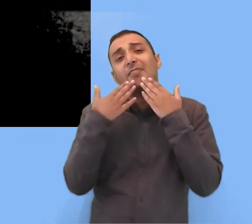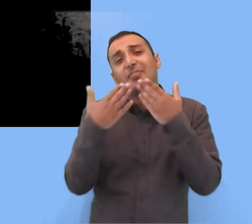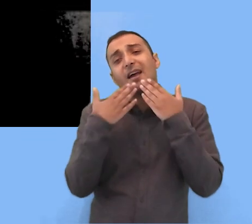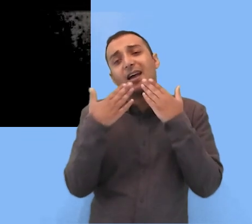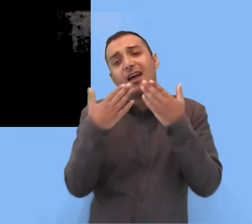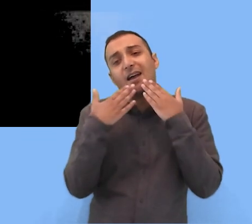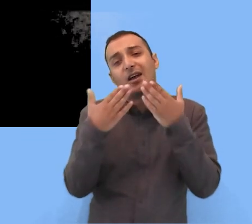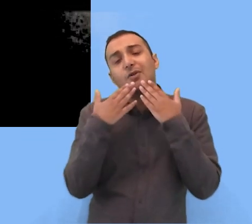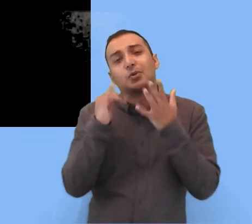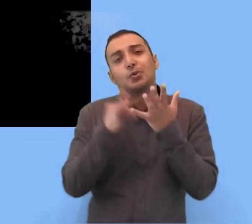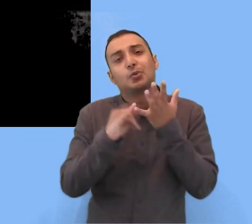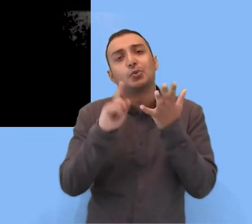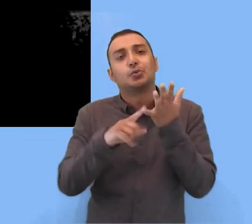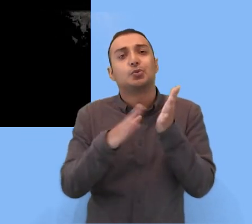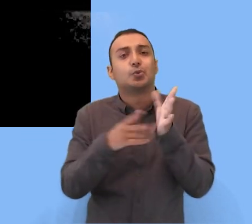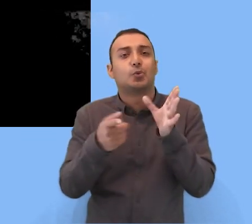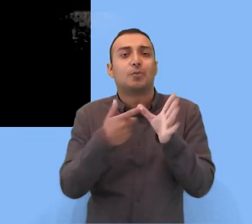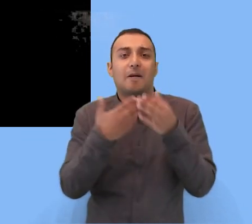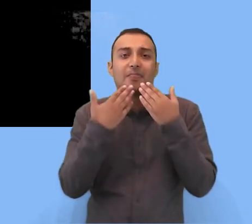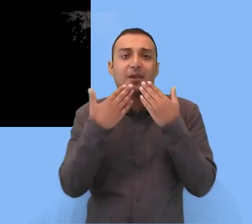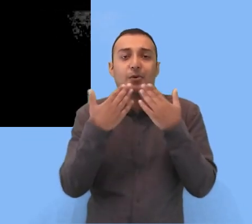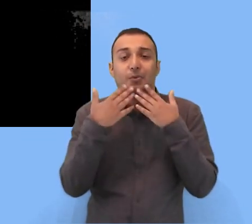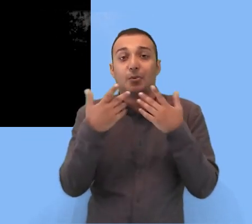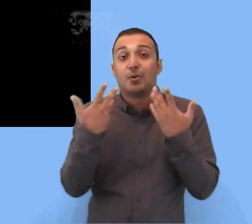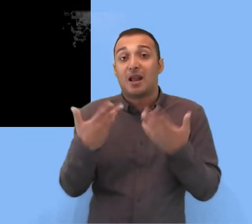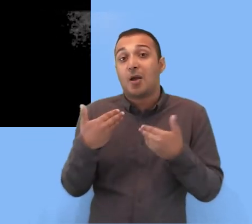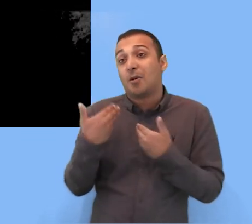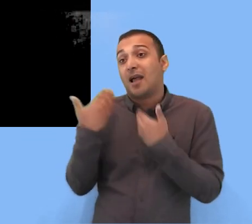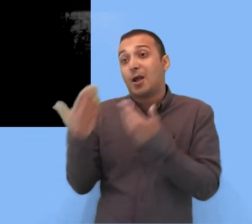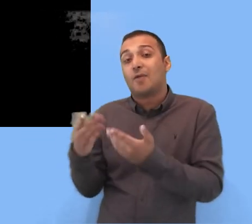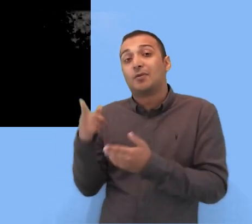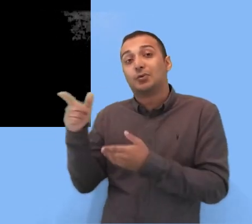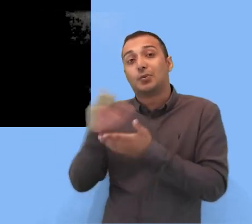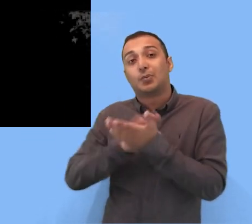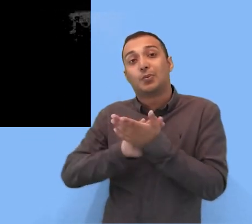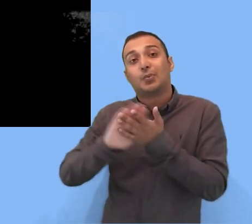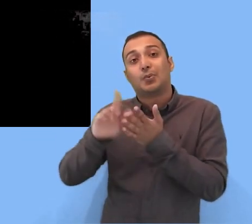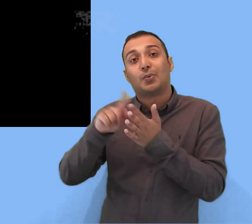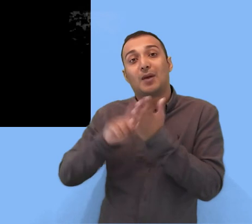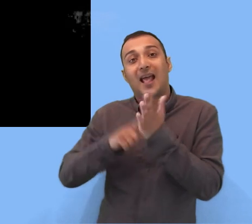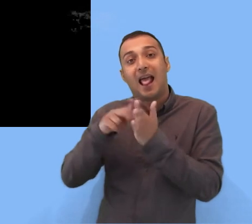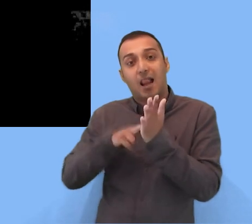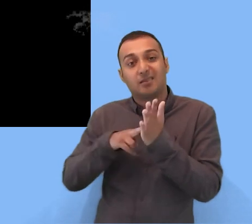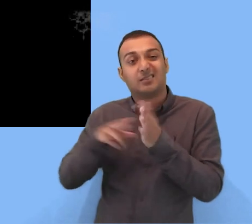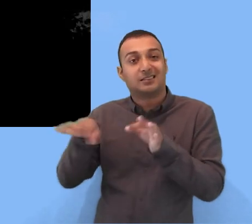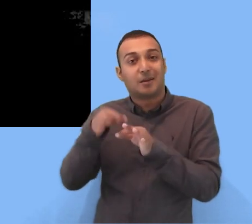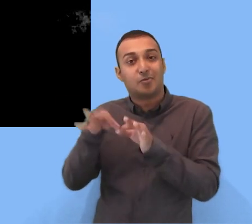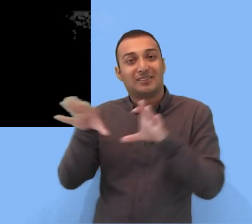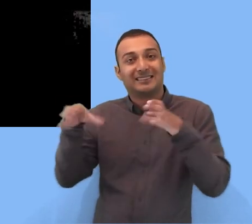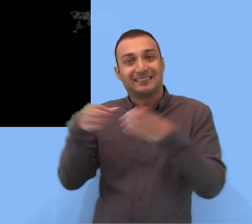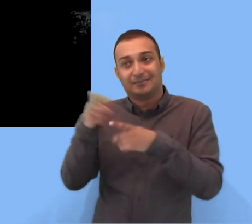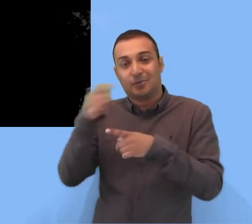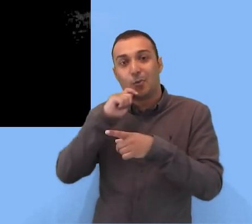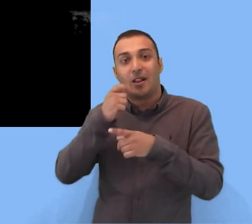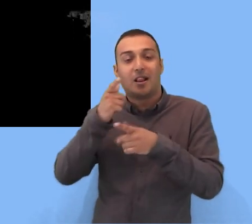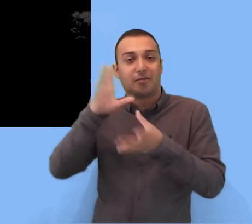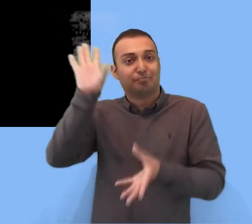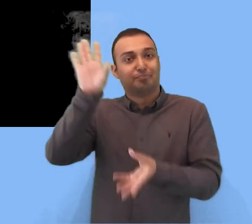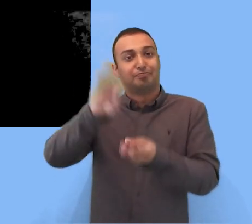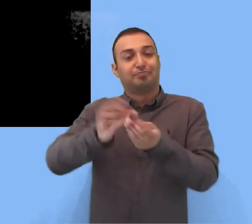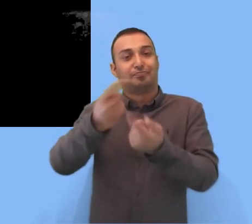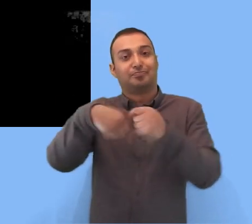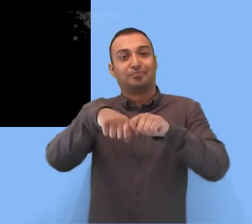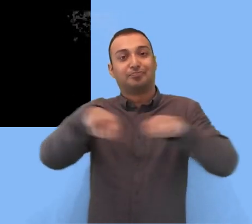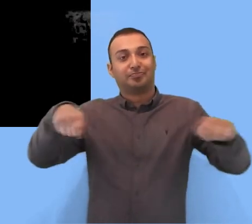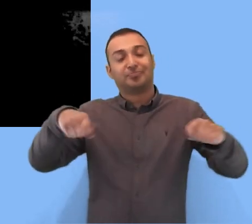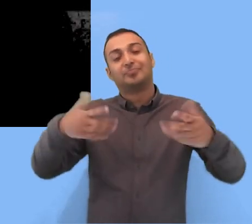think we're going to hand back over to Helen and the Tapestry team to wrap us up. But yeah, a massive thank you to Janet, Jamel,